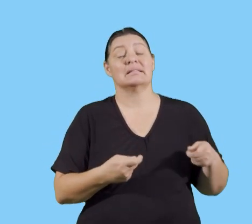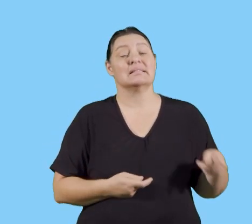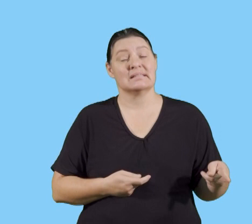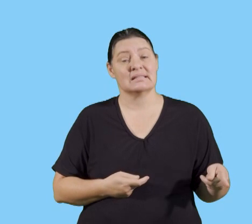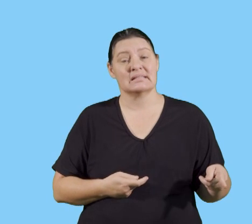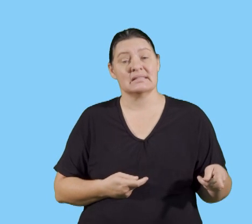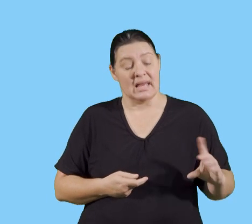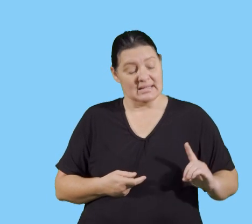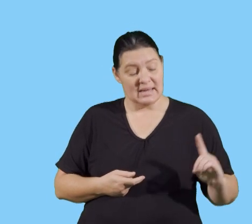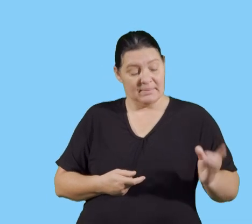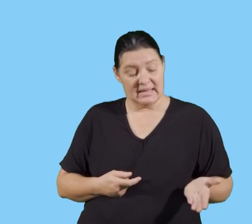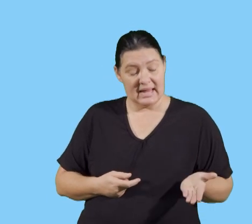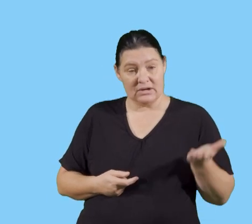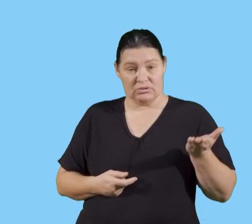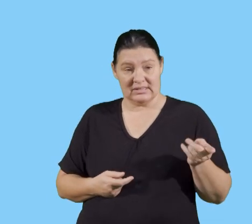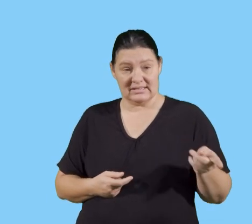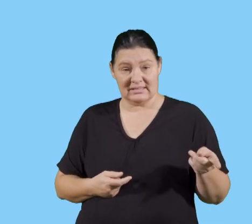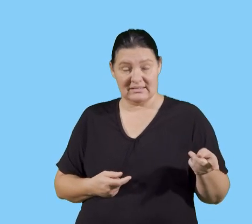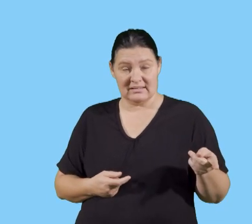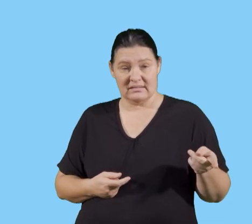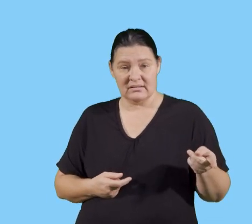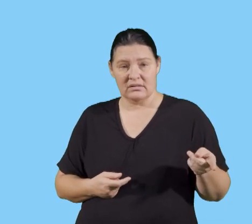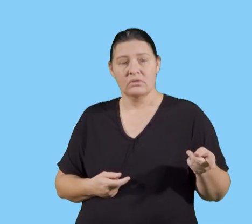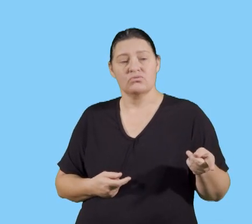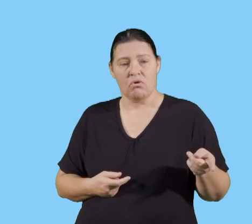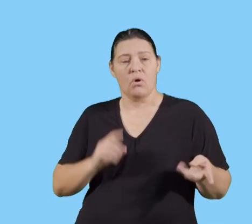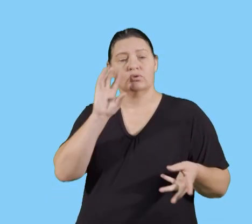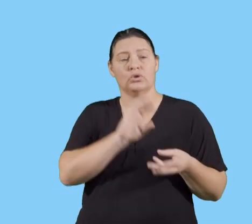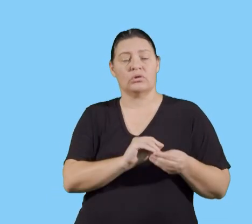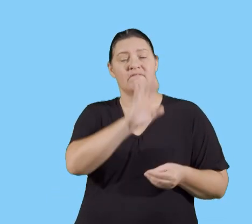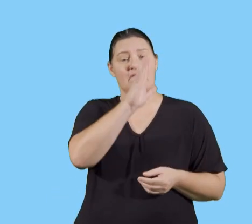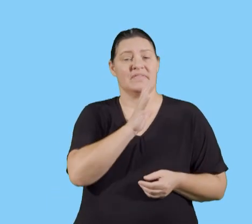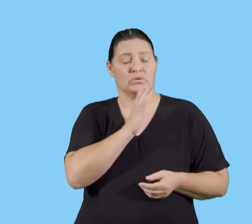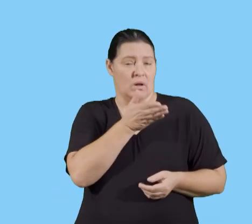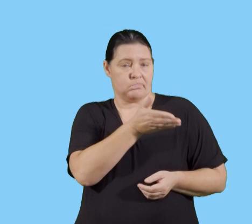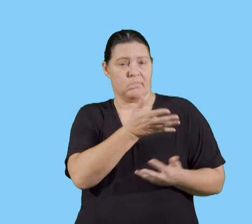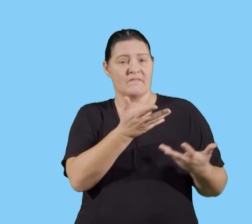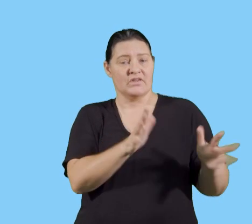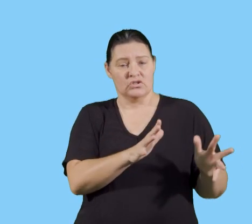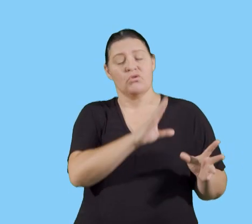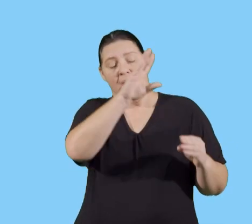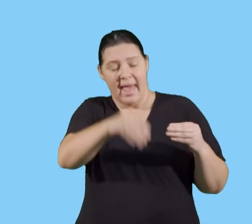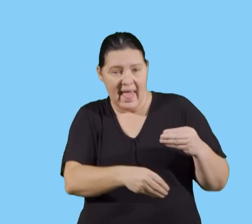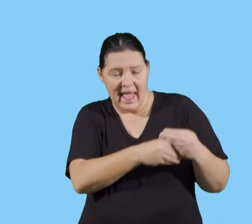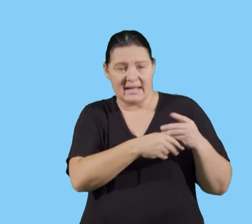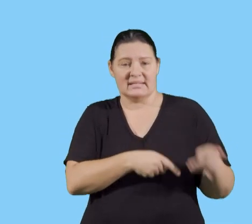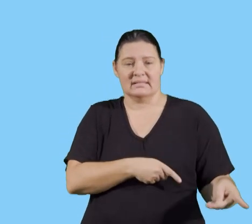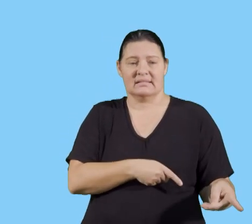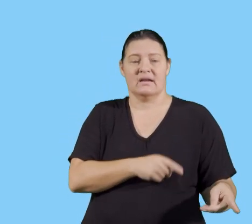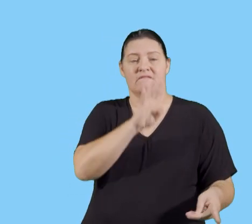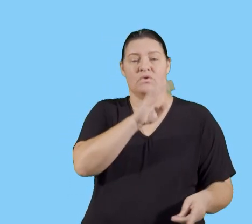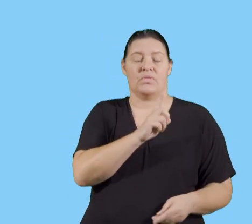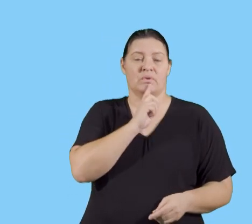increase on the debit side. So we had a total already of 5,000, and then we'll come and we will add